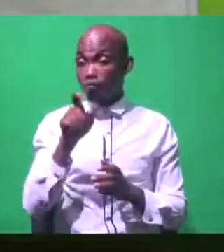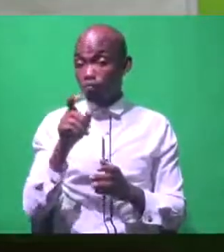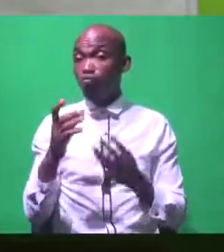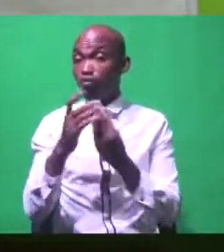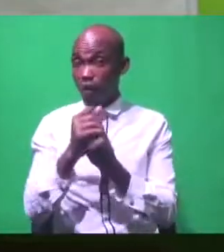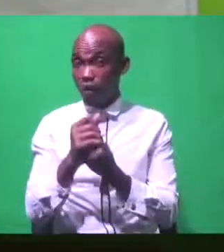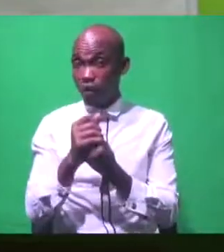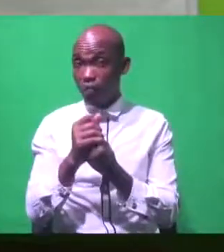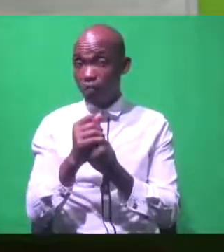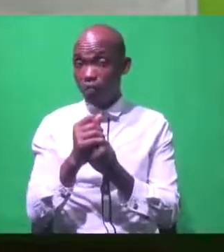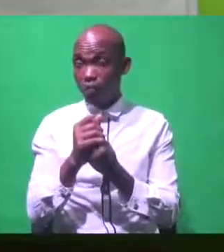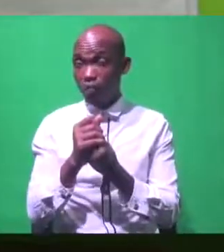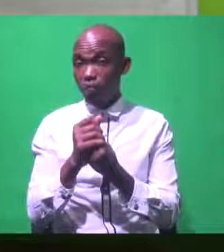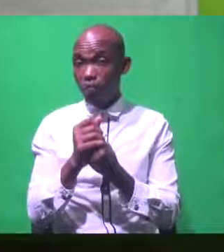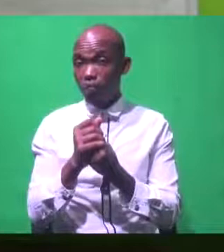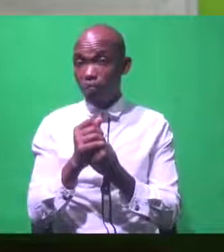Okay?